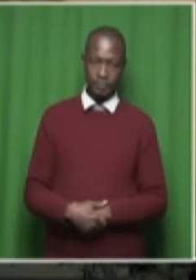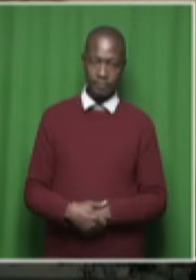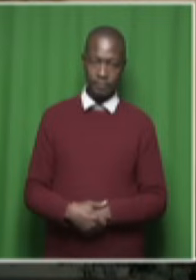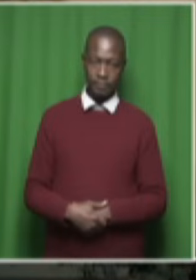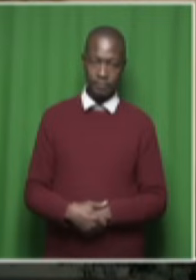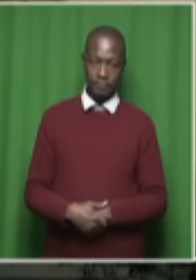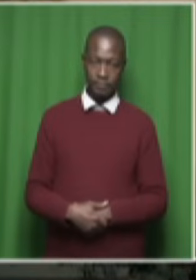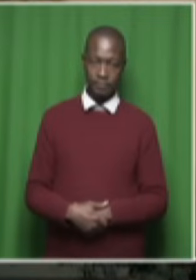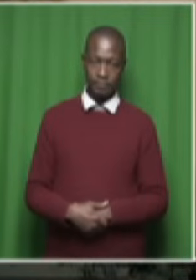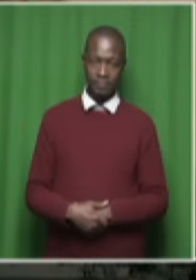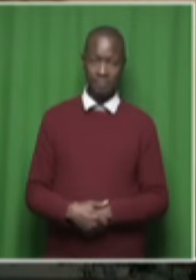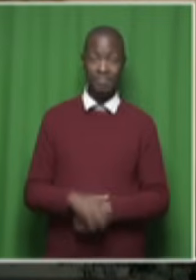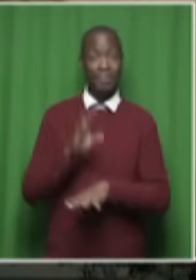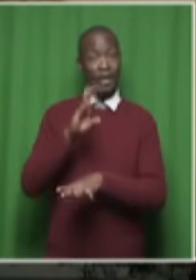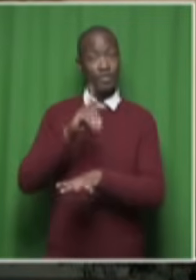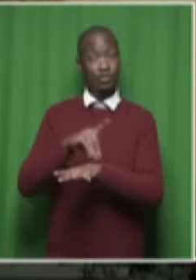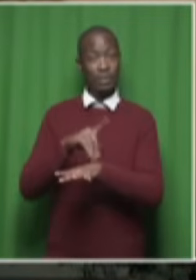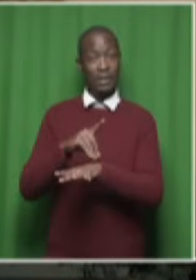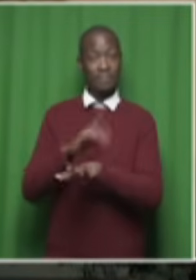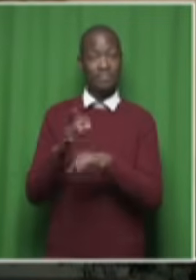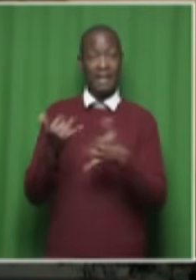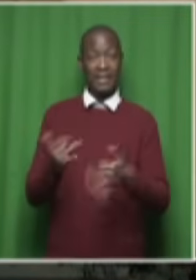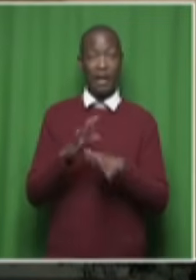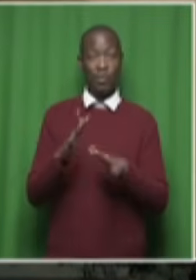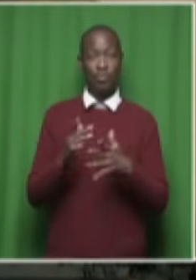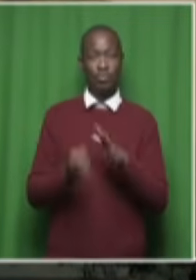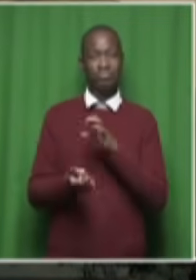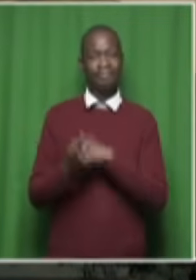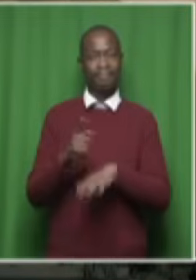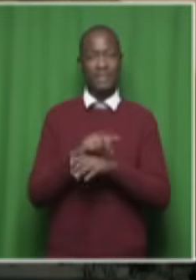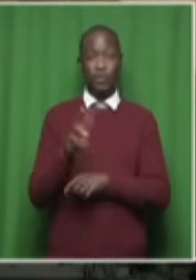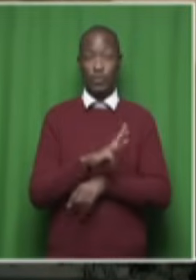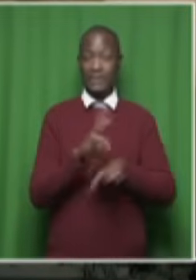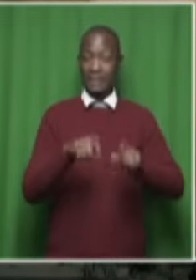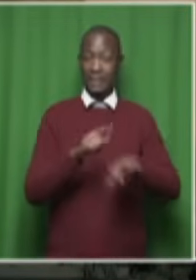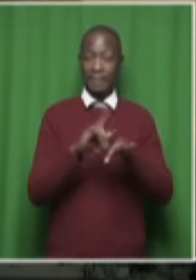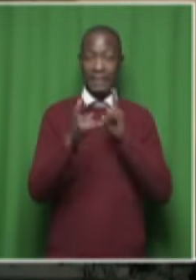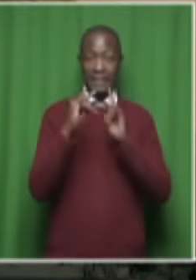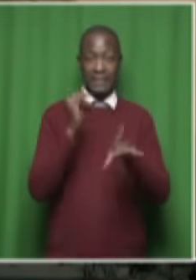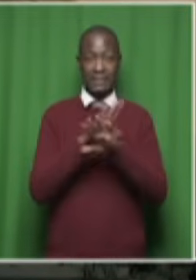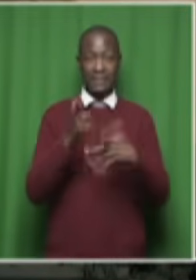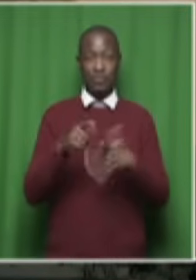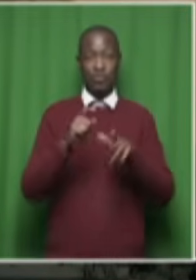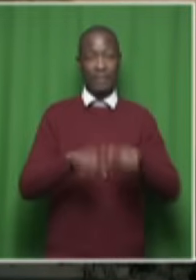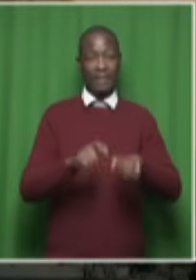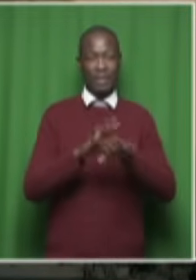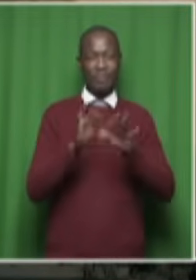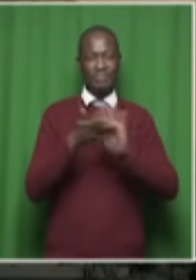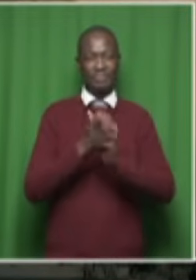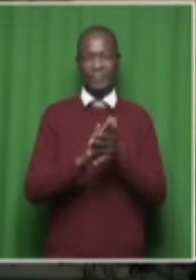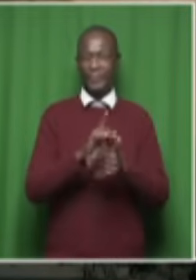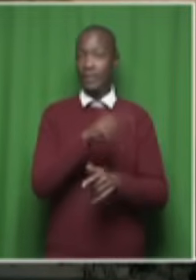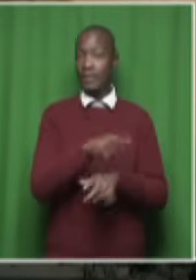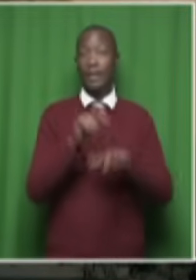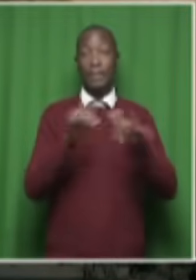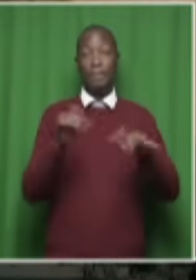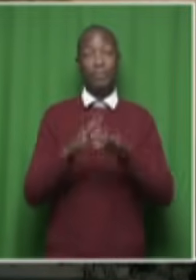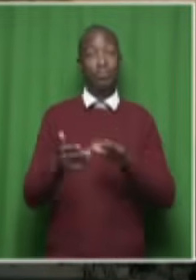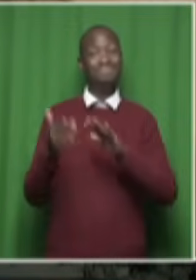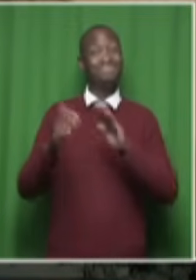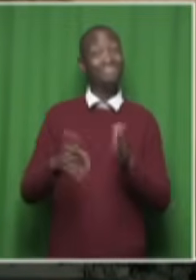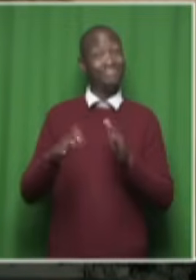So, Doctor, the current situation in the Western Cape and the city of Cape Town, disasters where people have lost their